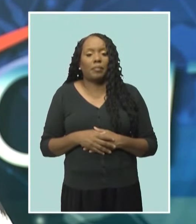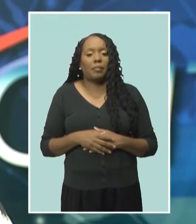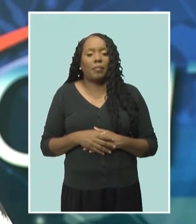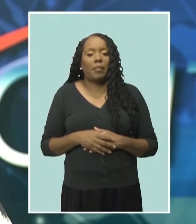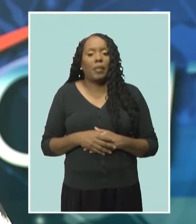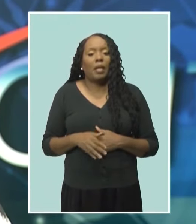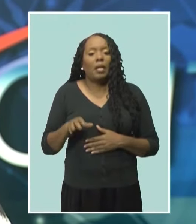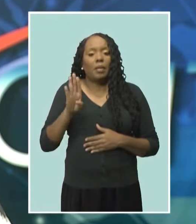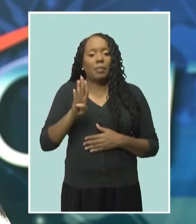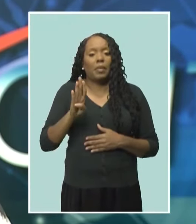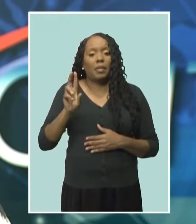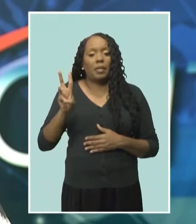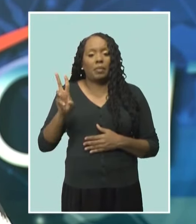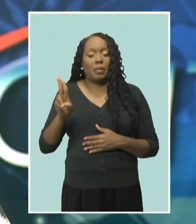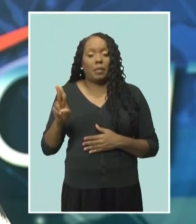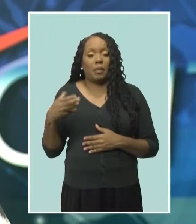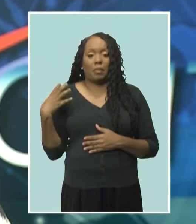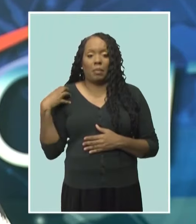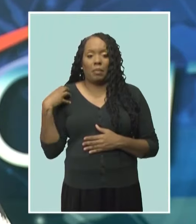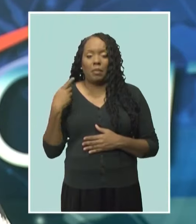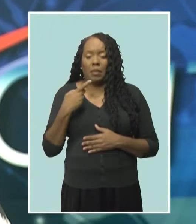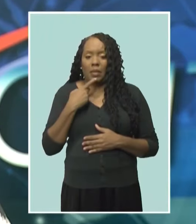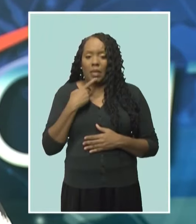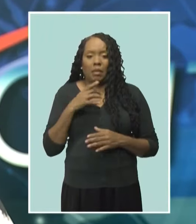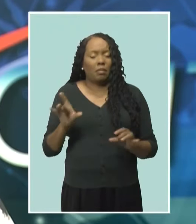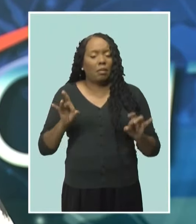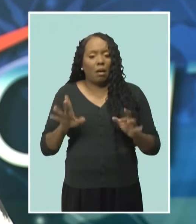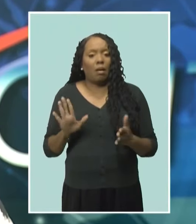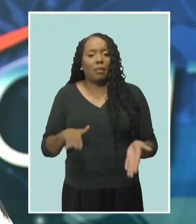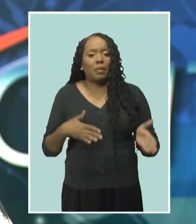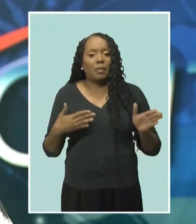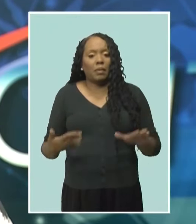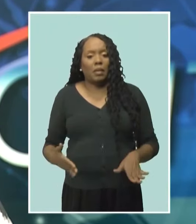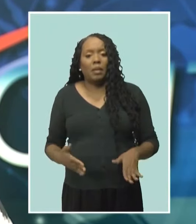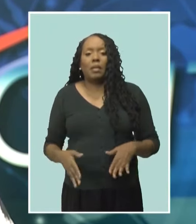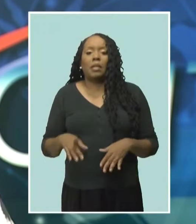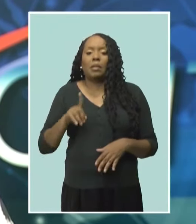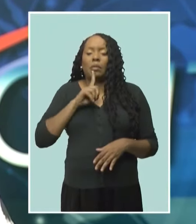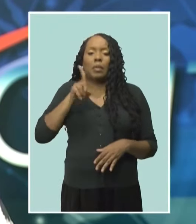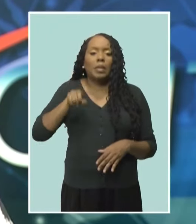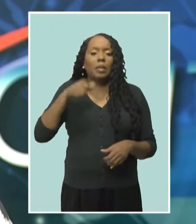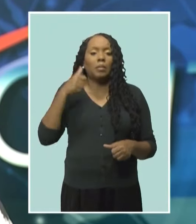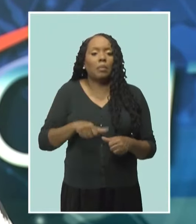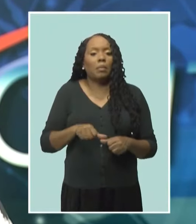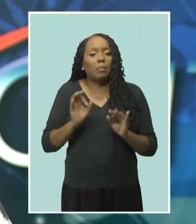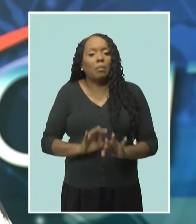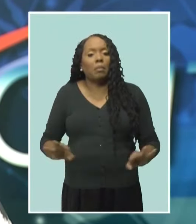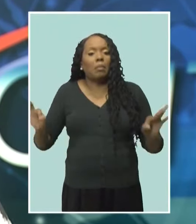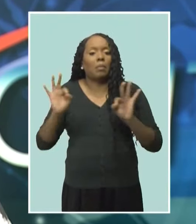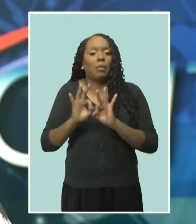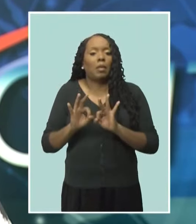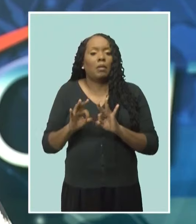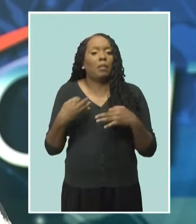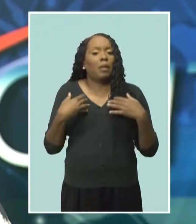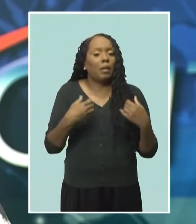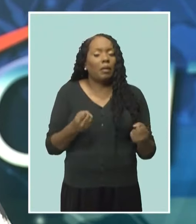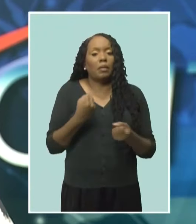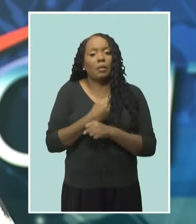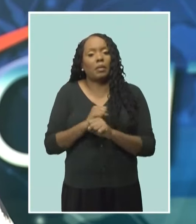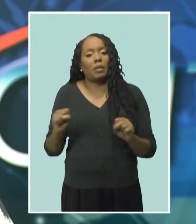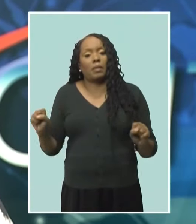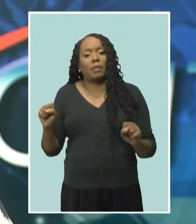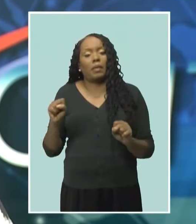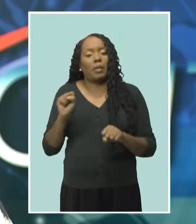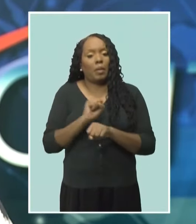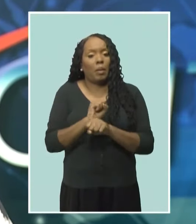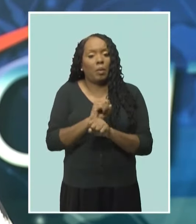the Barbados Workers Union, Tony Moore, said the tragic death is a sobering reminder of the critical importance of occupational health and safety.